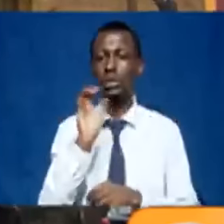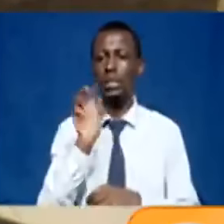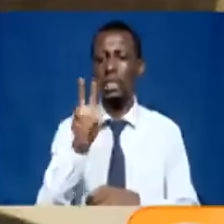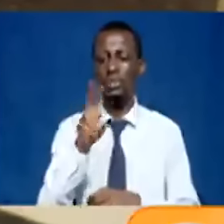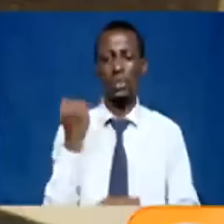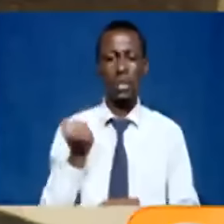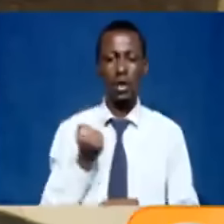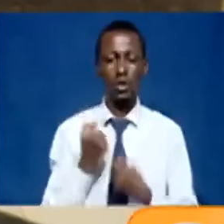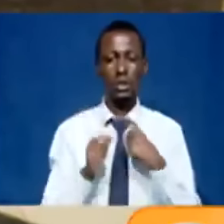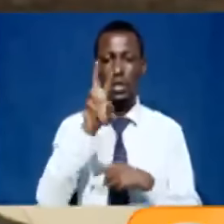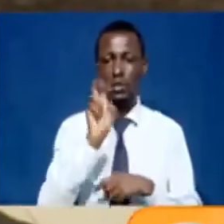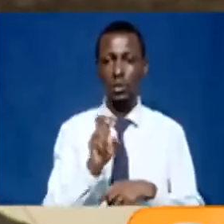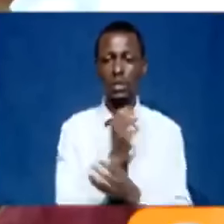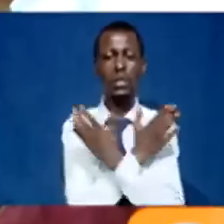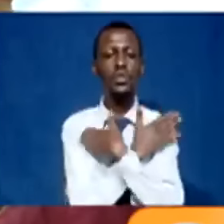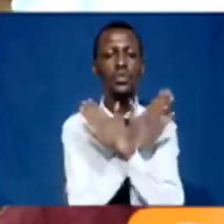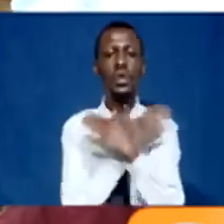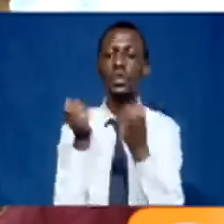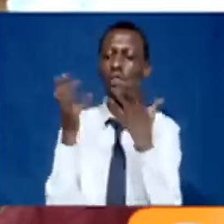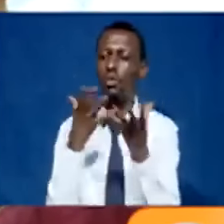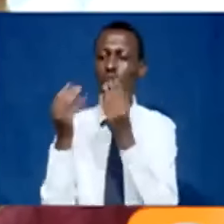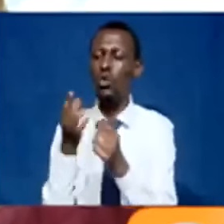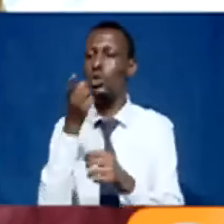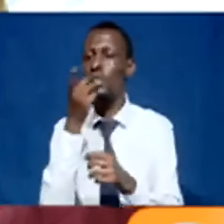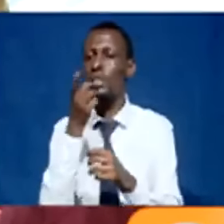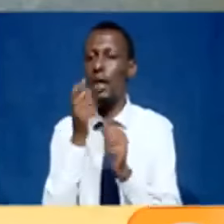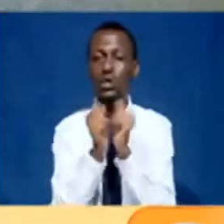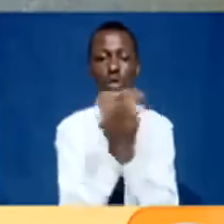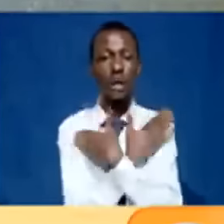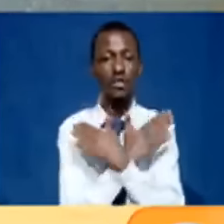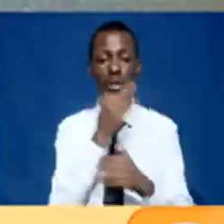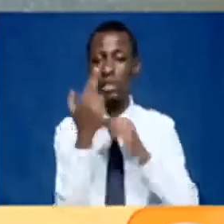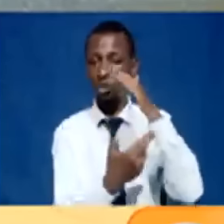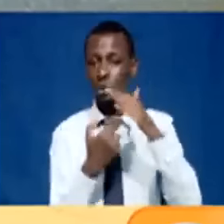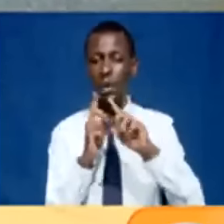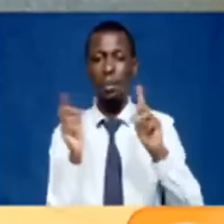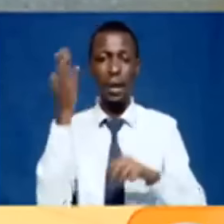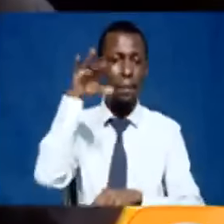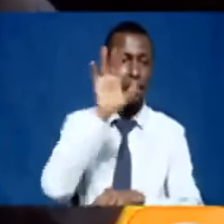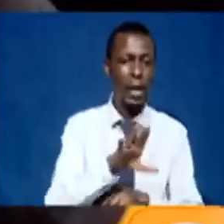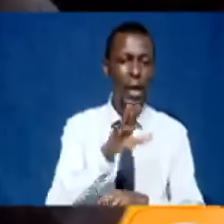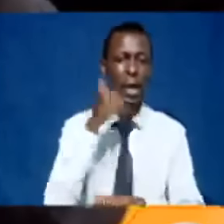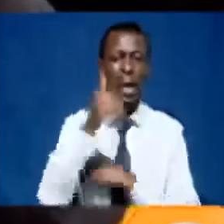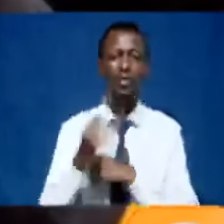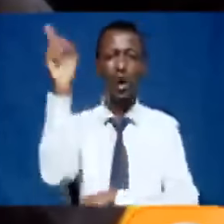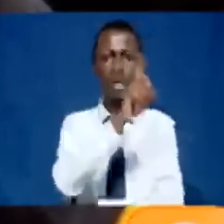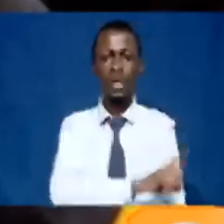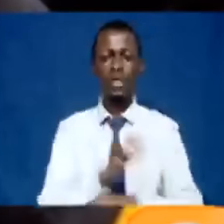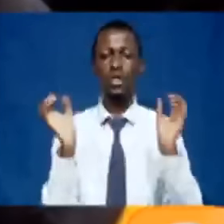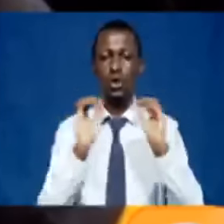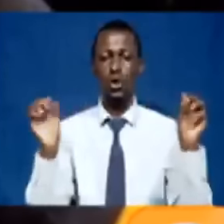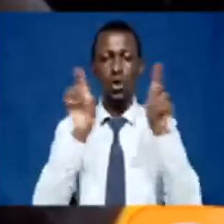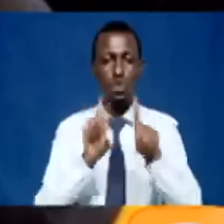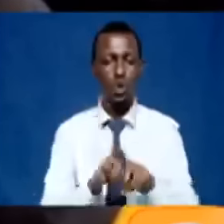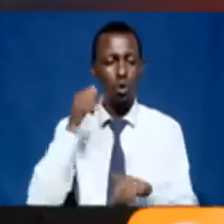girl had intimated to a friend that she had gone to have dinner with a friend in Roysambu but failed to turn up a day later. Her phone